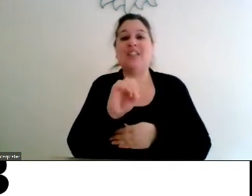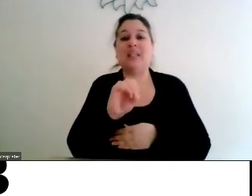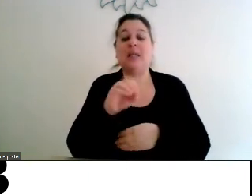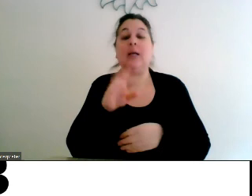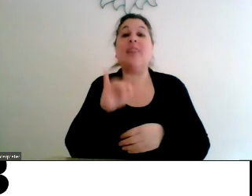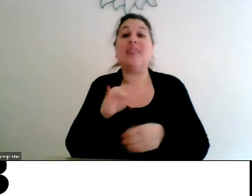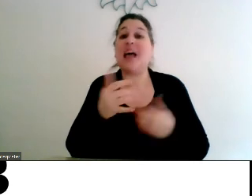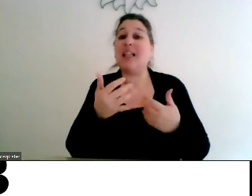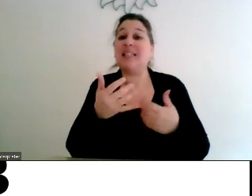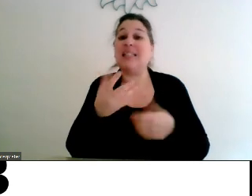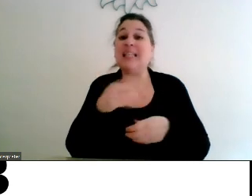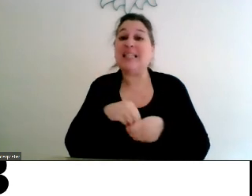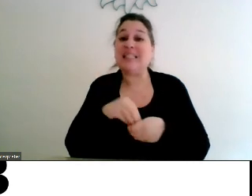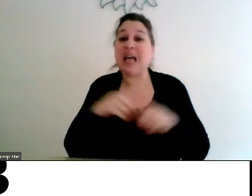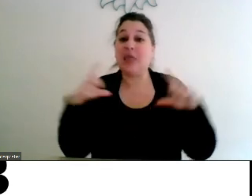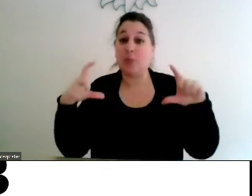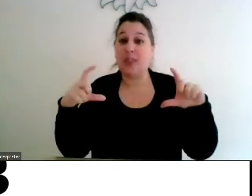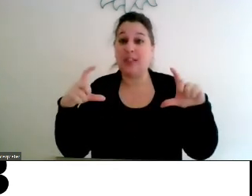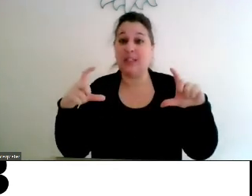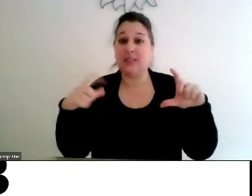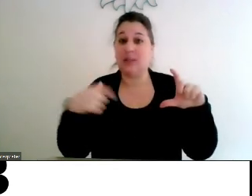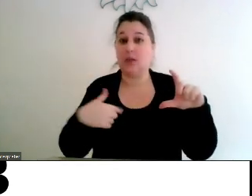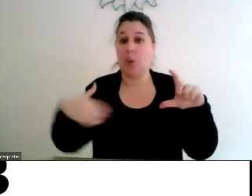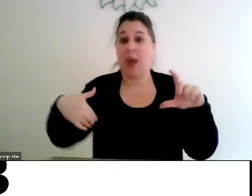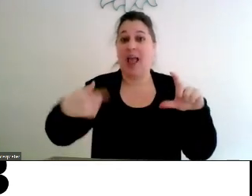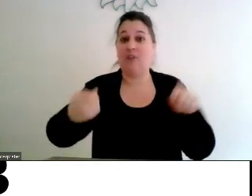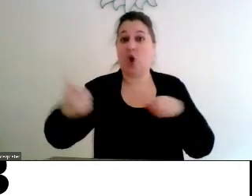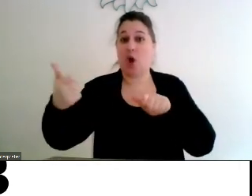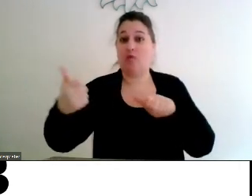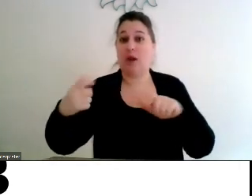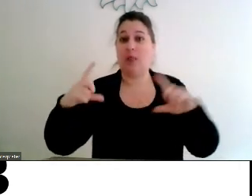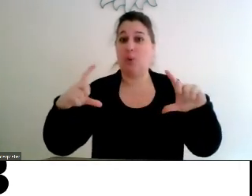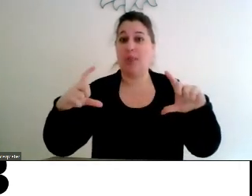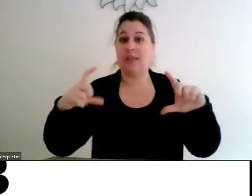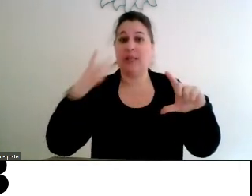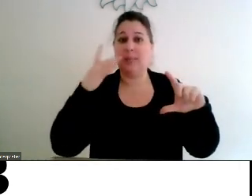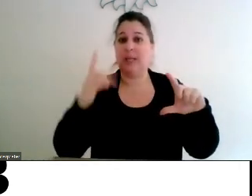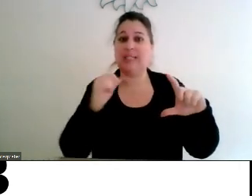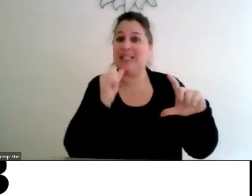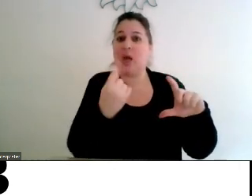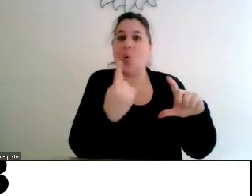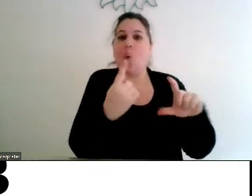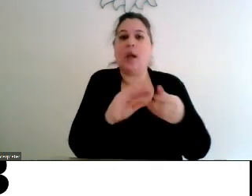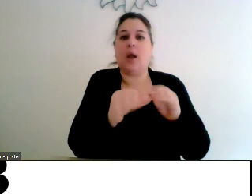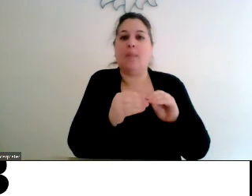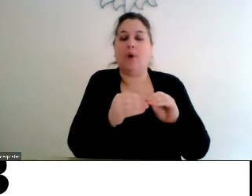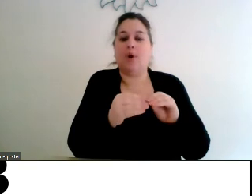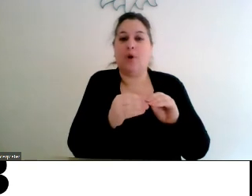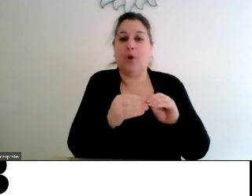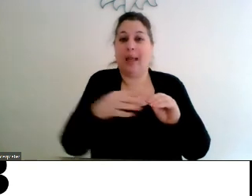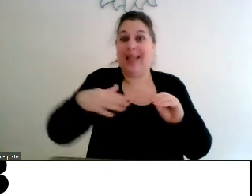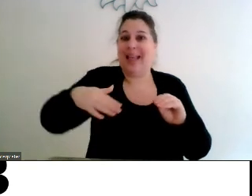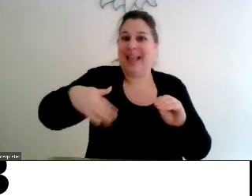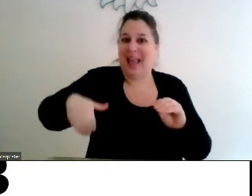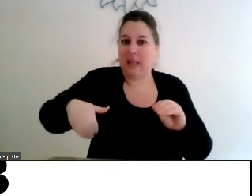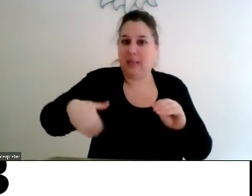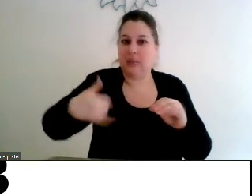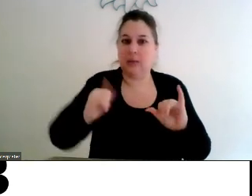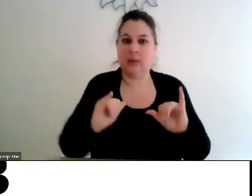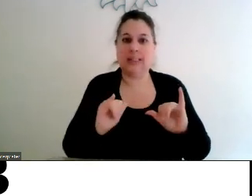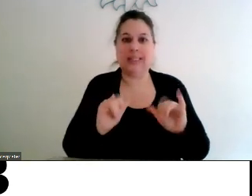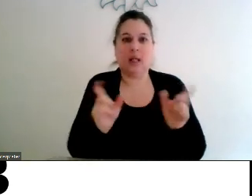with the parentheses because I haven't simplified it to one number yet. Okay, once I simplify it to one number, then I can get rid of